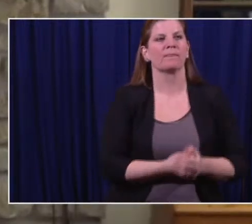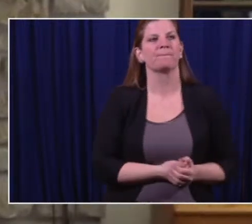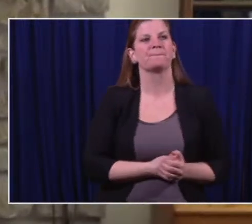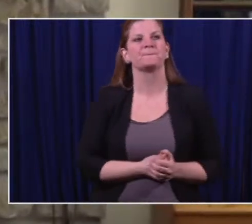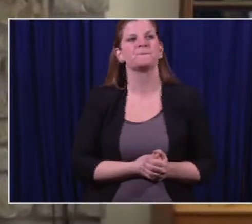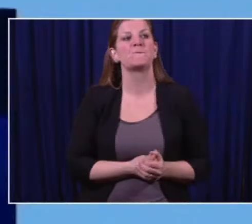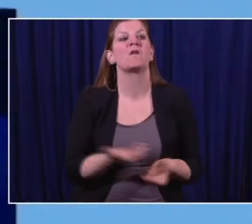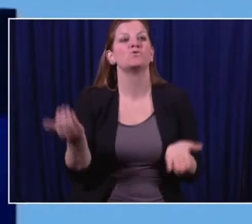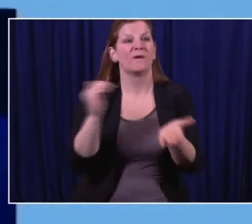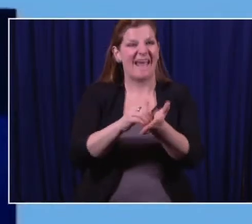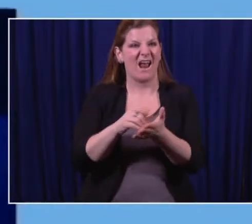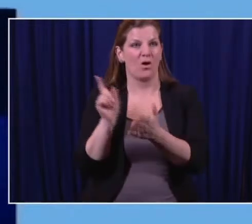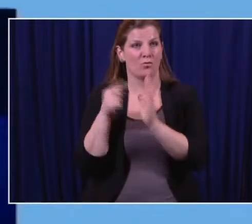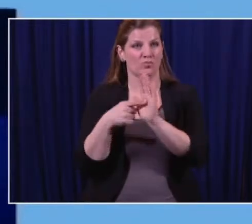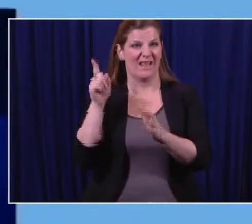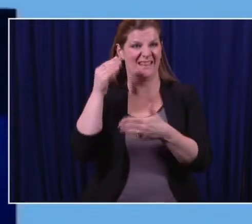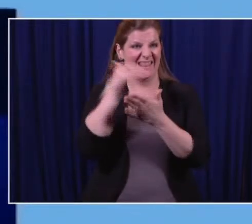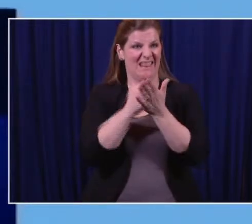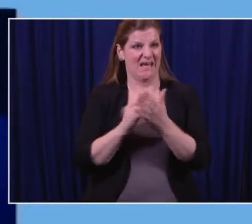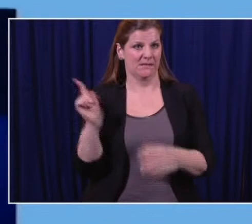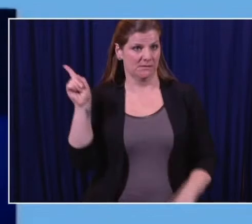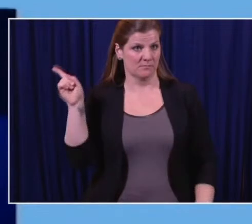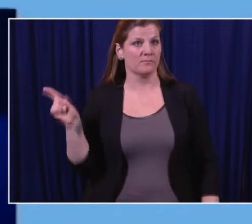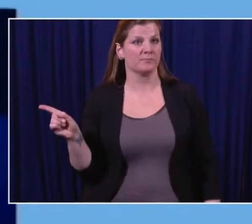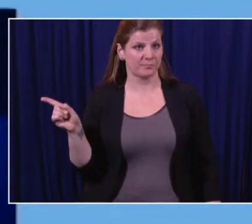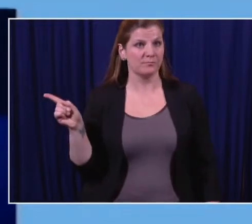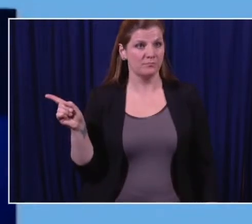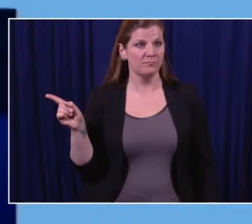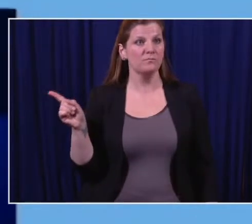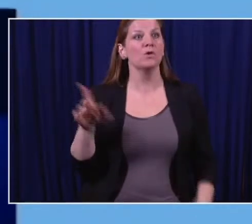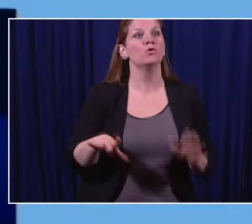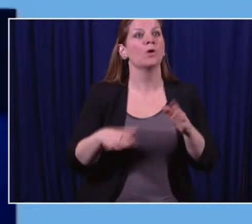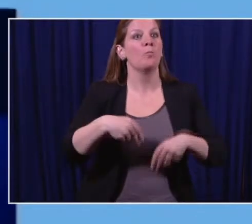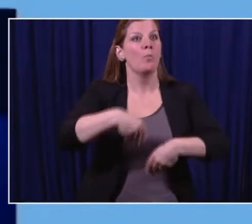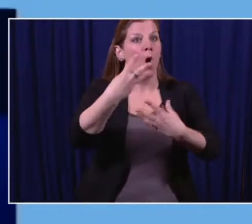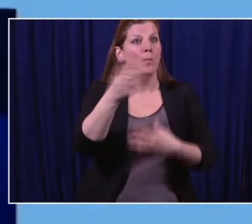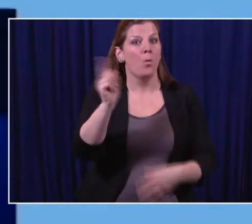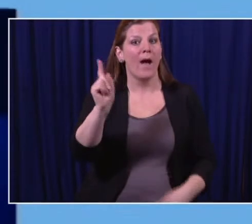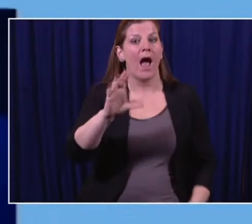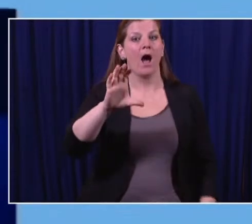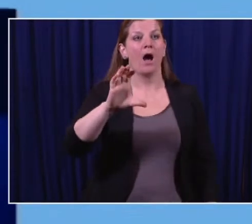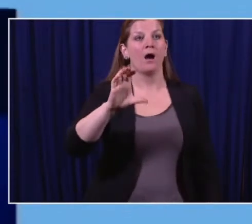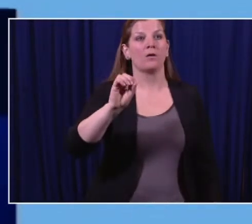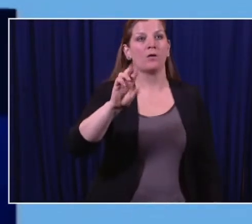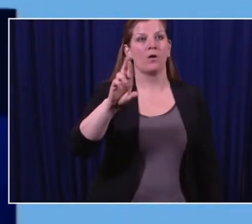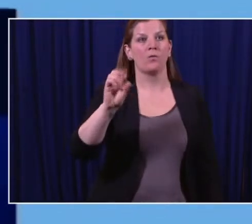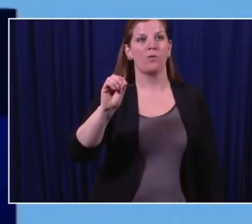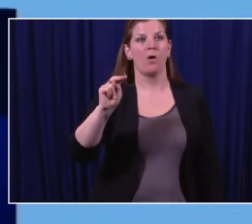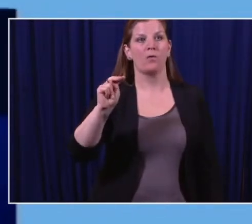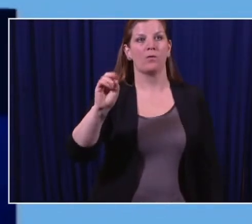on this slide, and it is found on our coronavirus website at